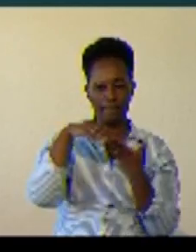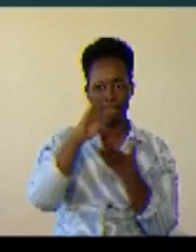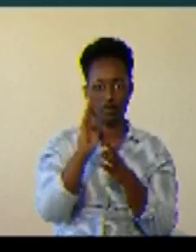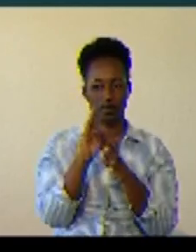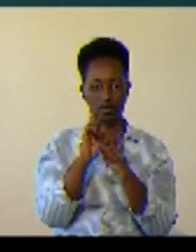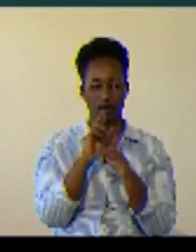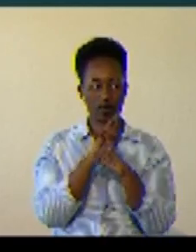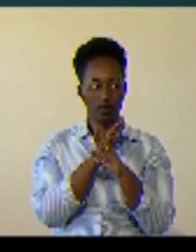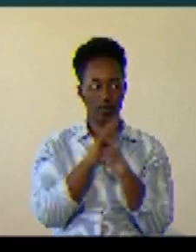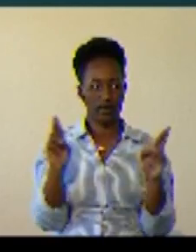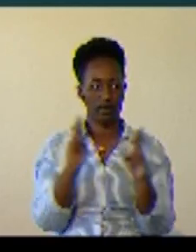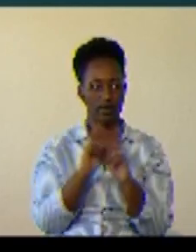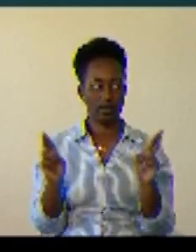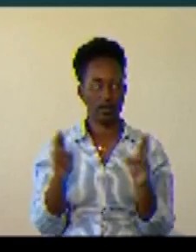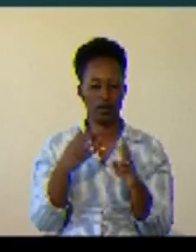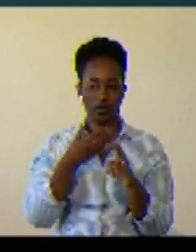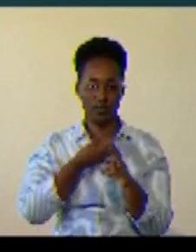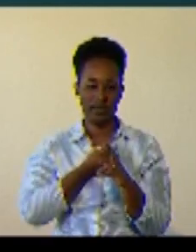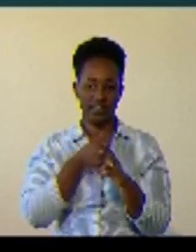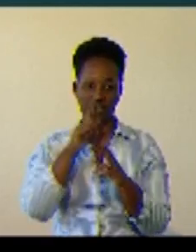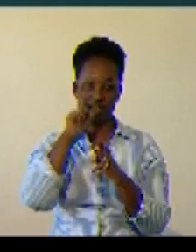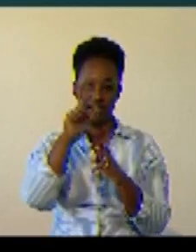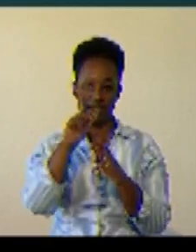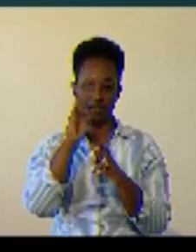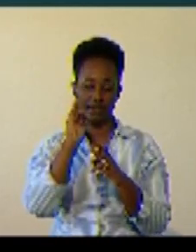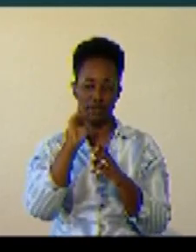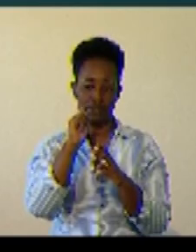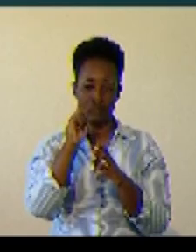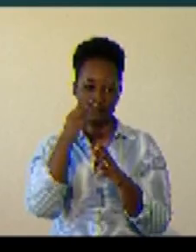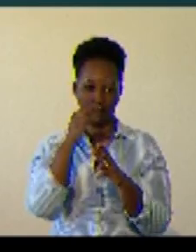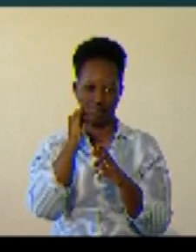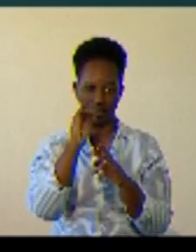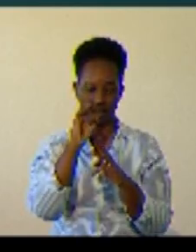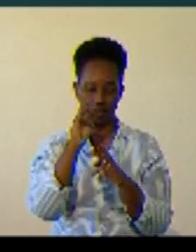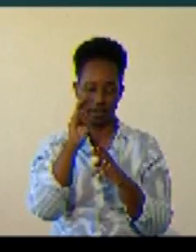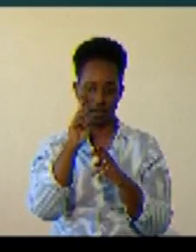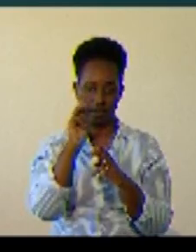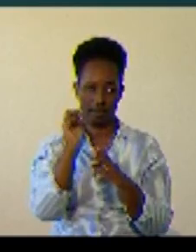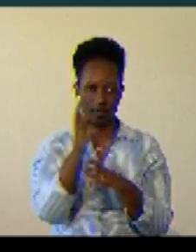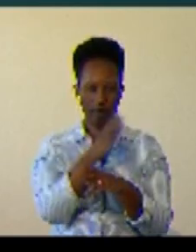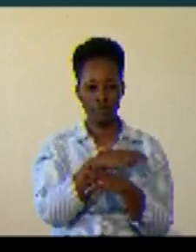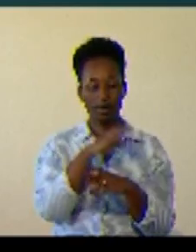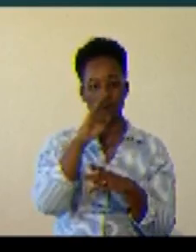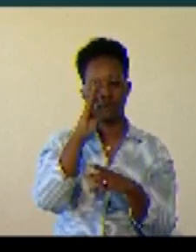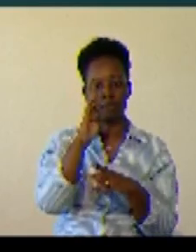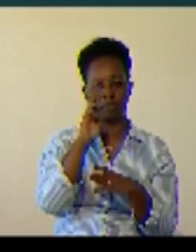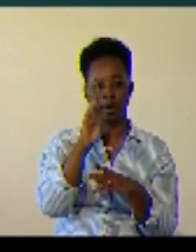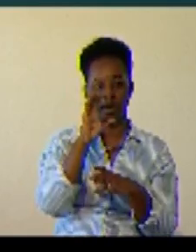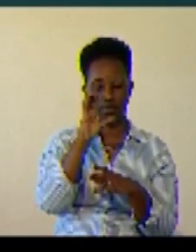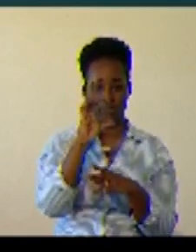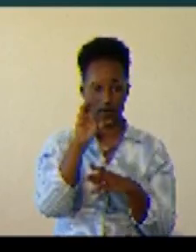plus bromine, lithium plus chlorine, and potassium plus bromine, and D, potassium plus